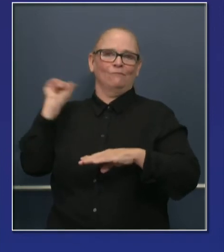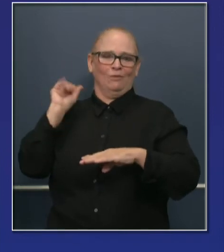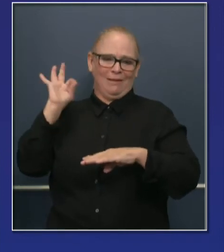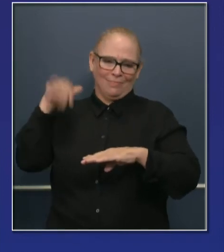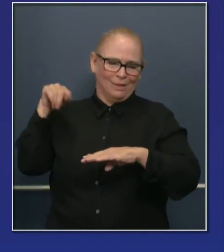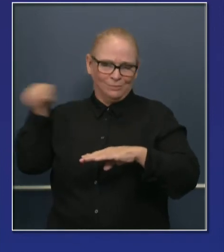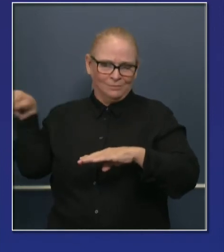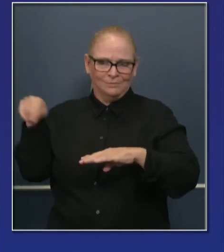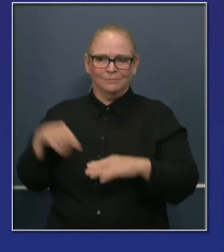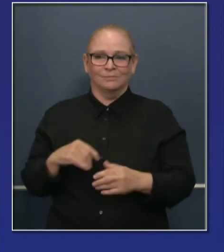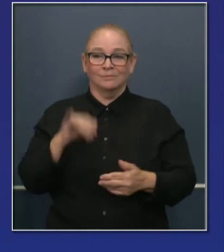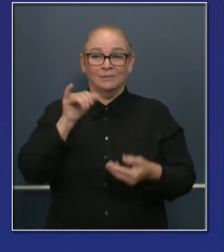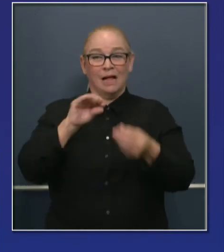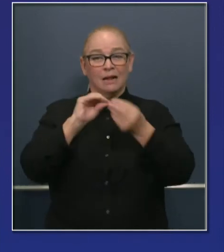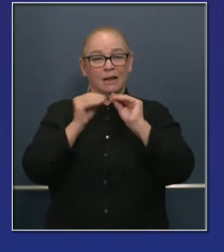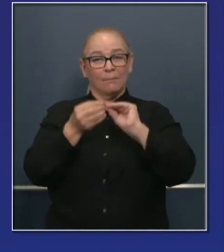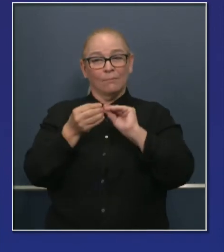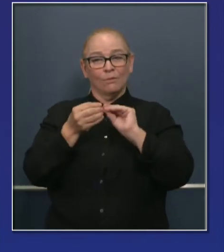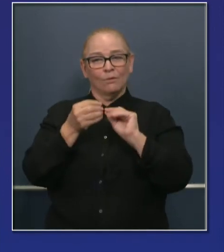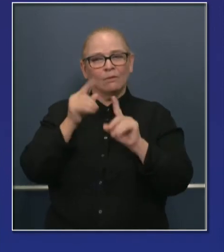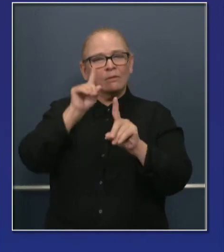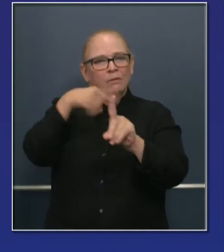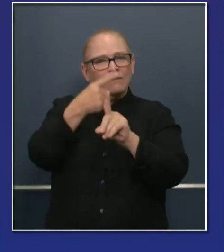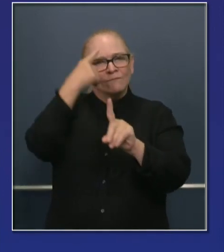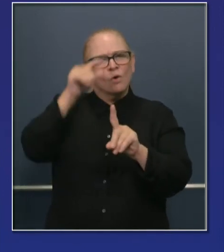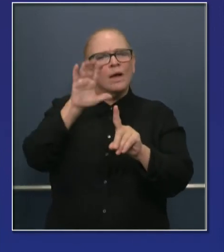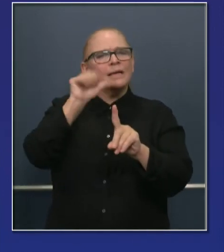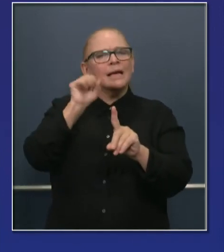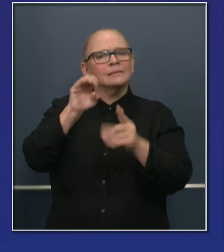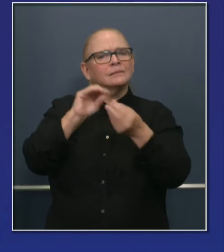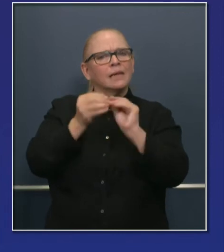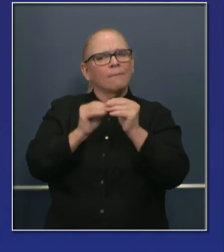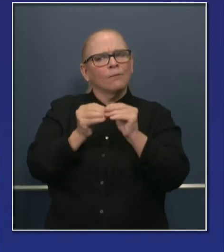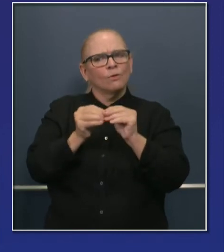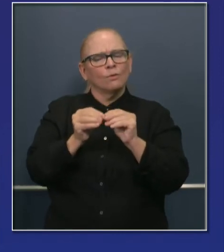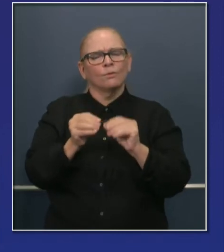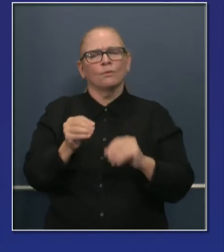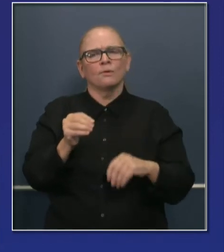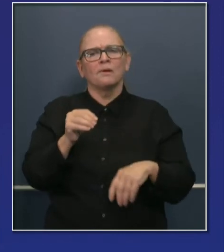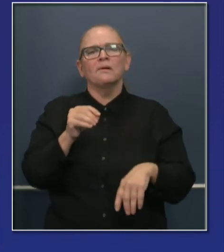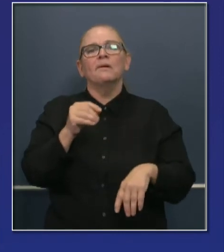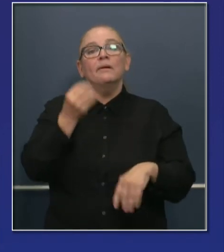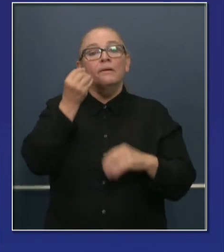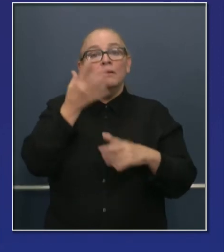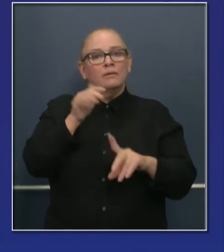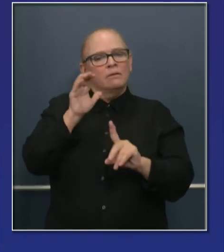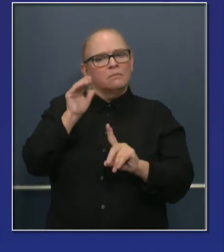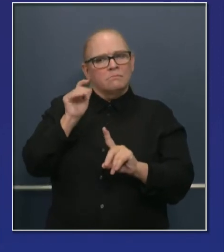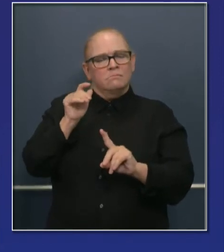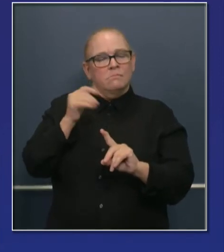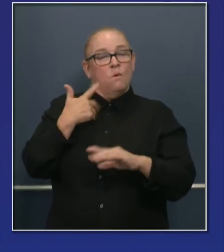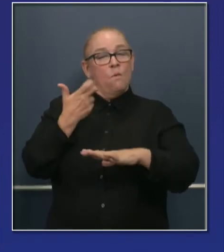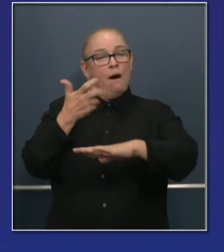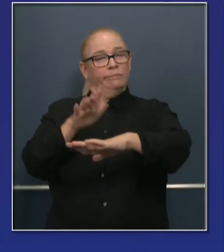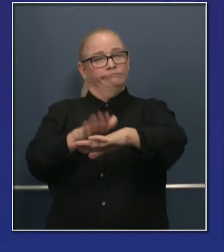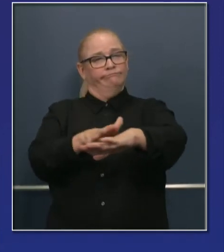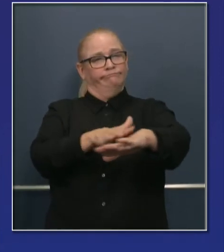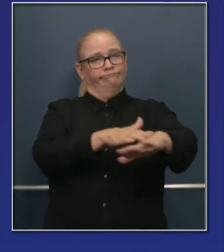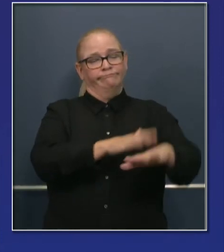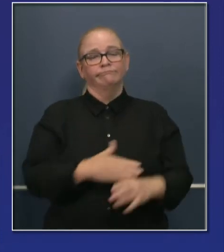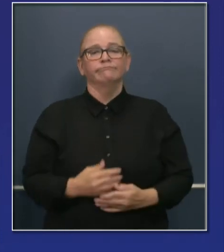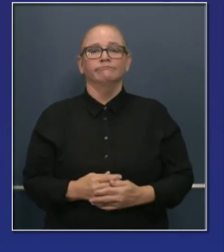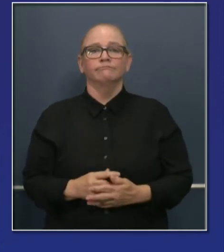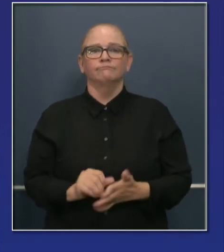numbers, and I caution folks, look, I've said this in the past, others have said this, some for different purposes than the purpose which